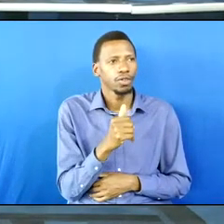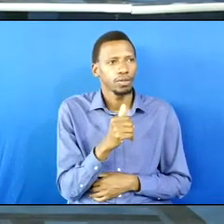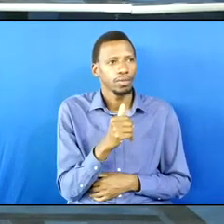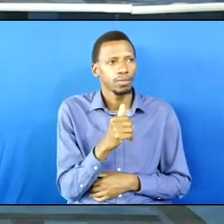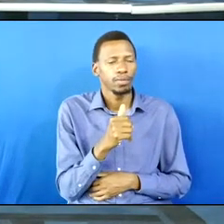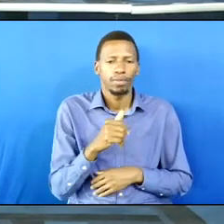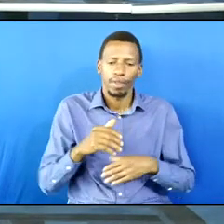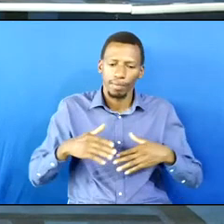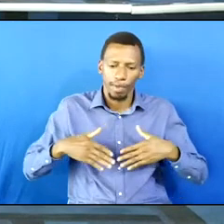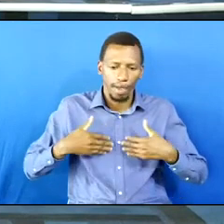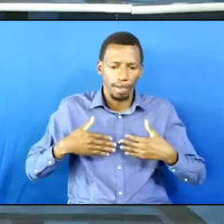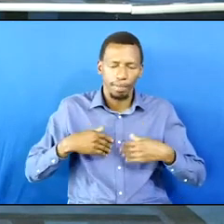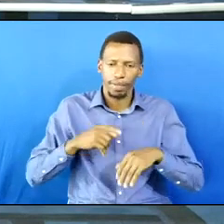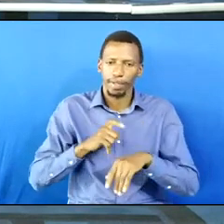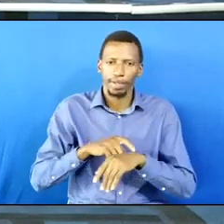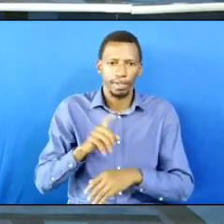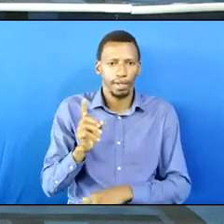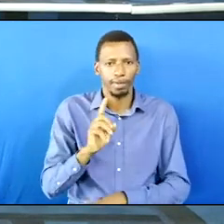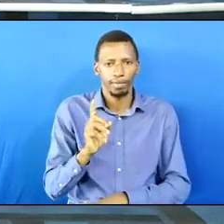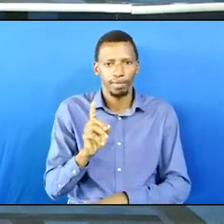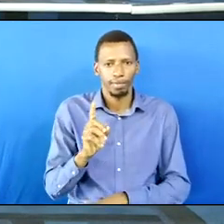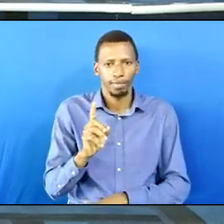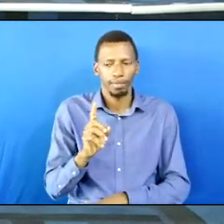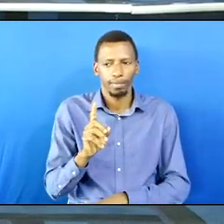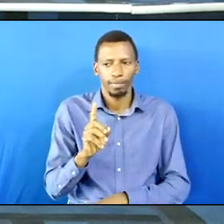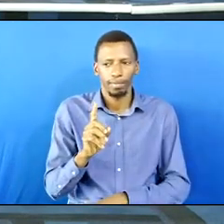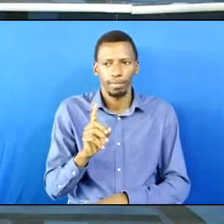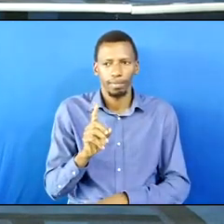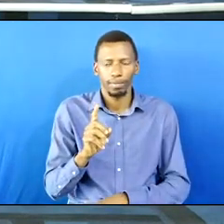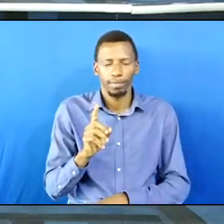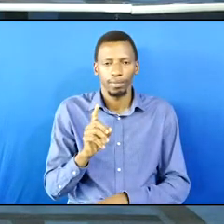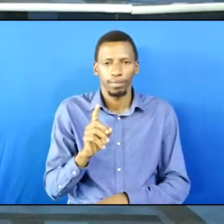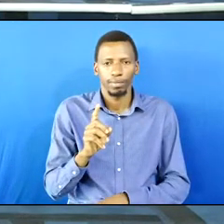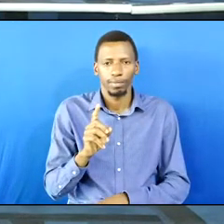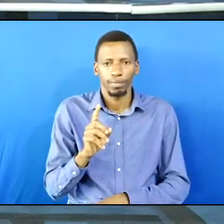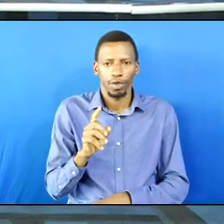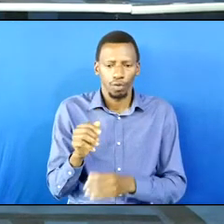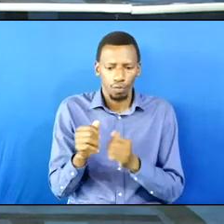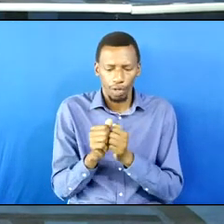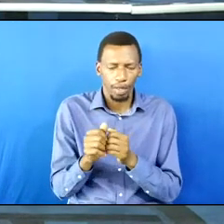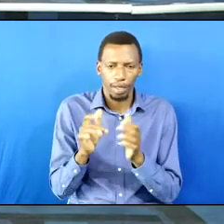a happy moment. It has been always with Jesus and his disciples.